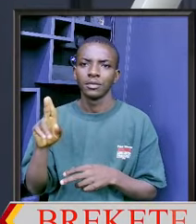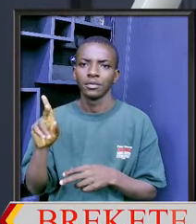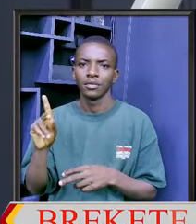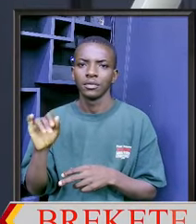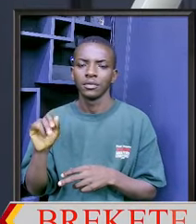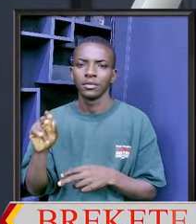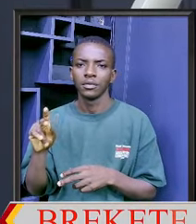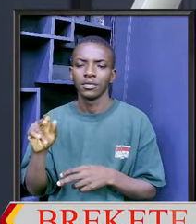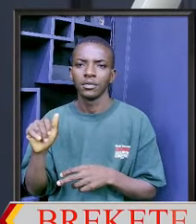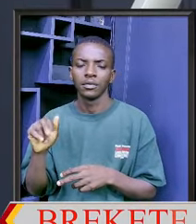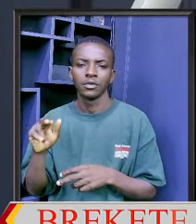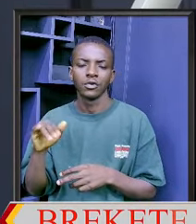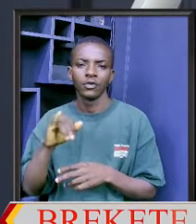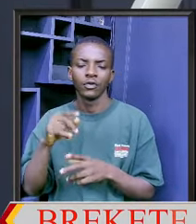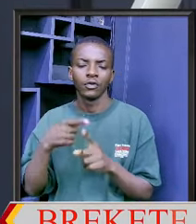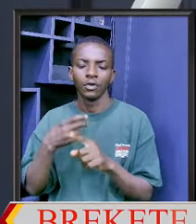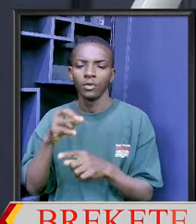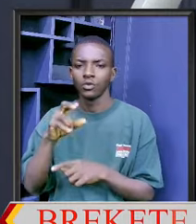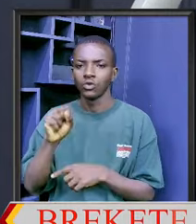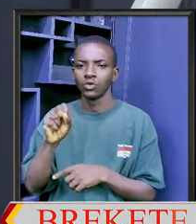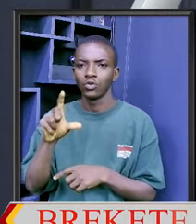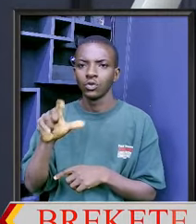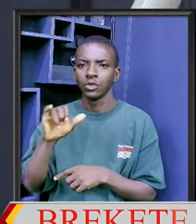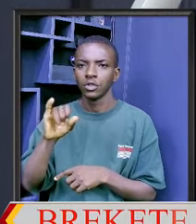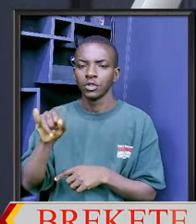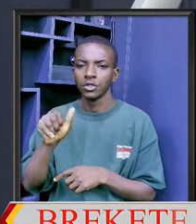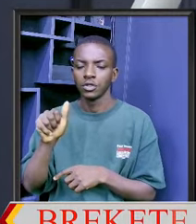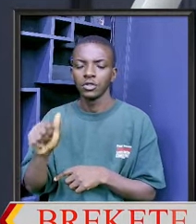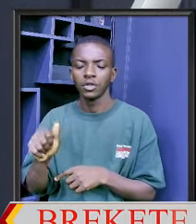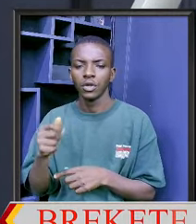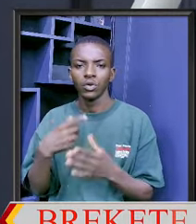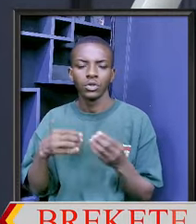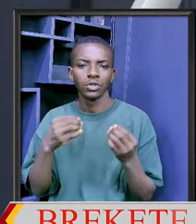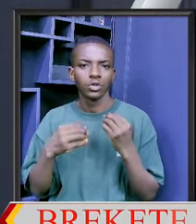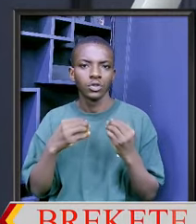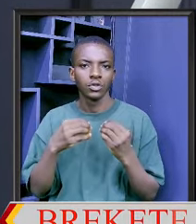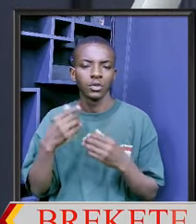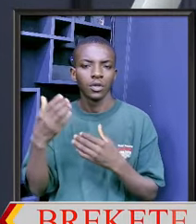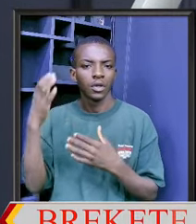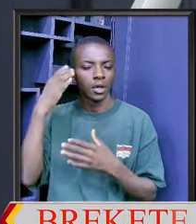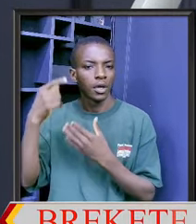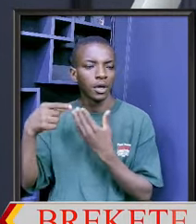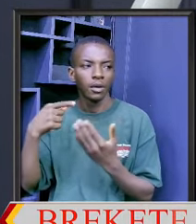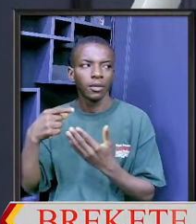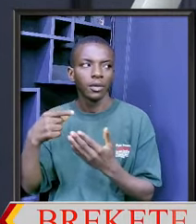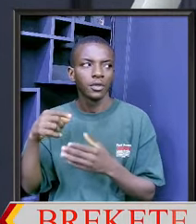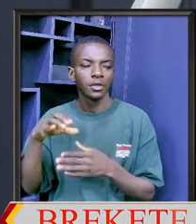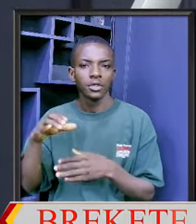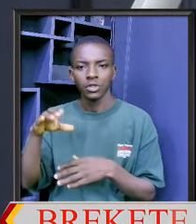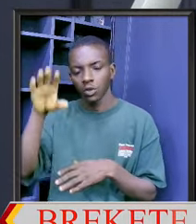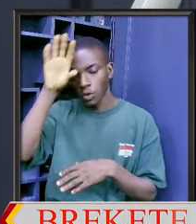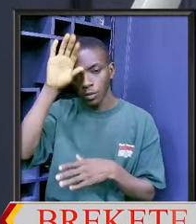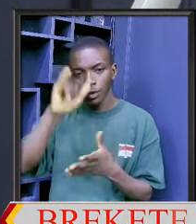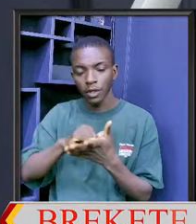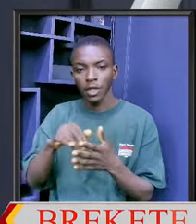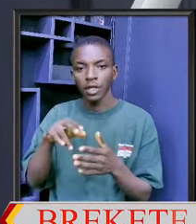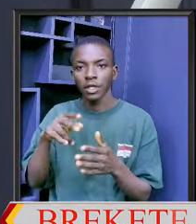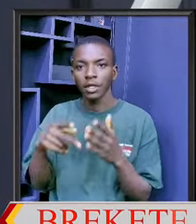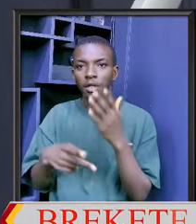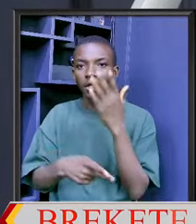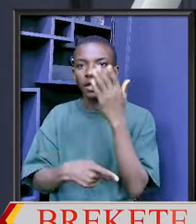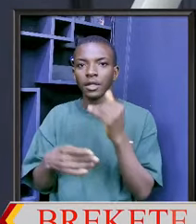calling you from Tunisia. Okay, waiting for your contributor, sir. You hear about this copper who kidnap